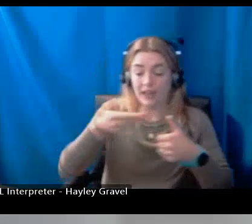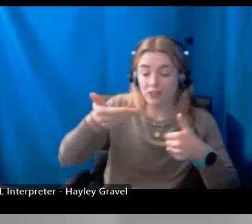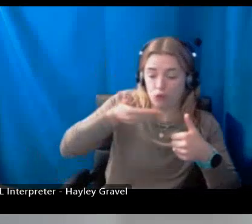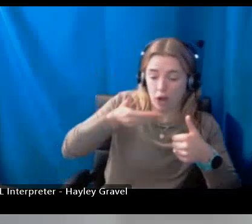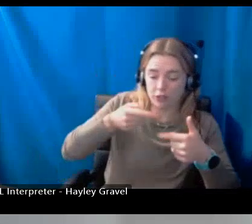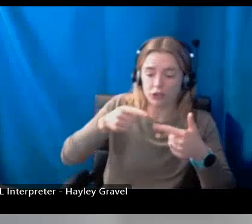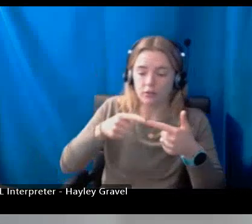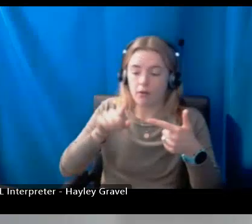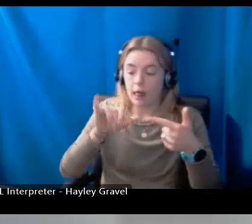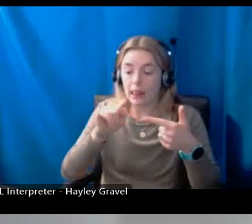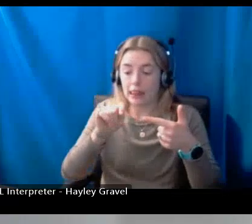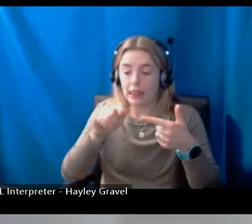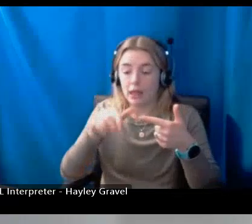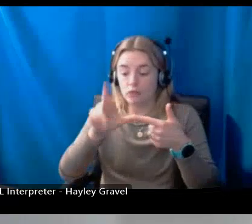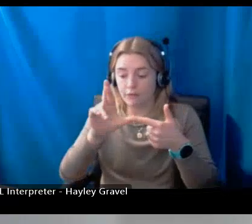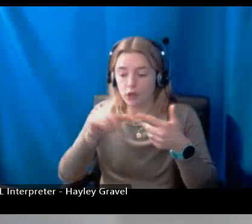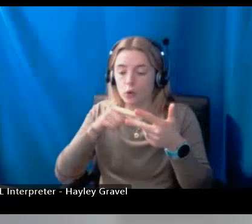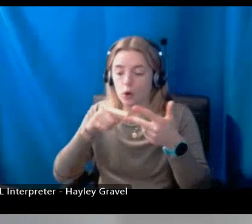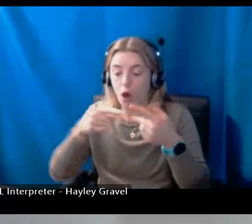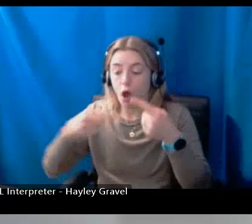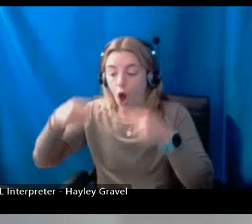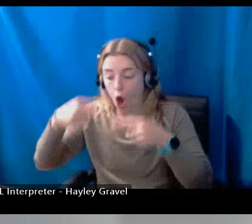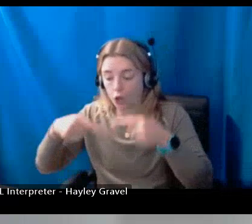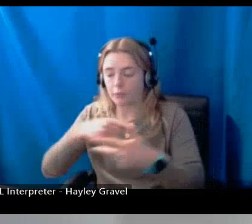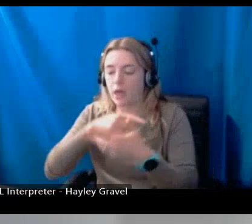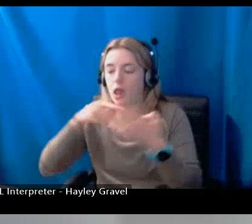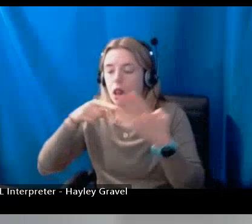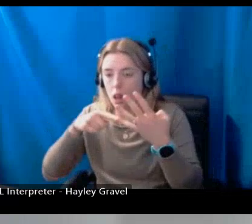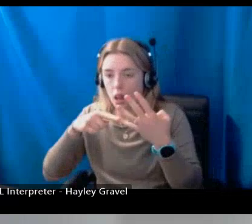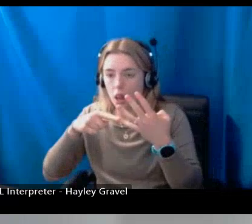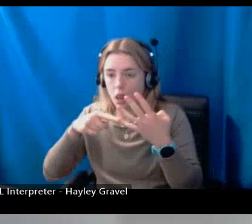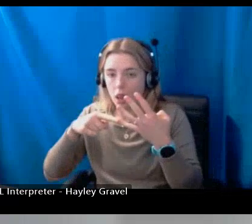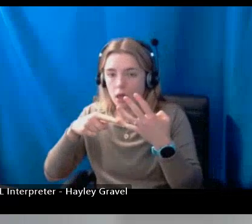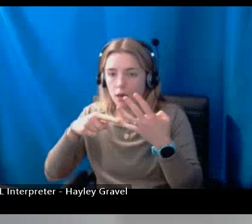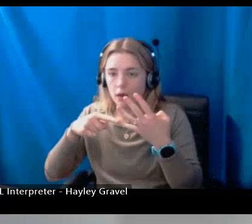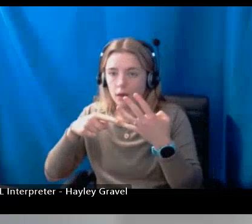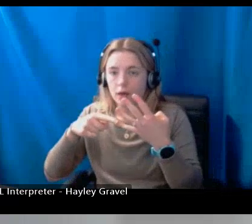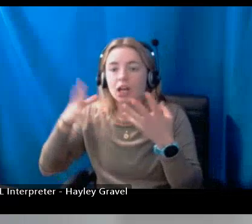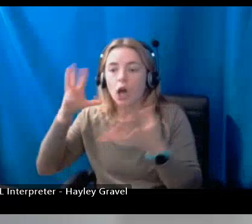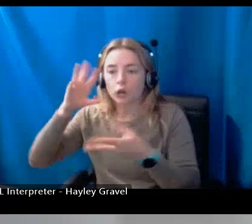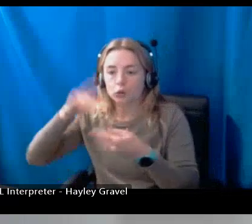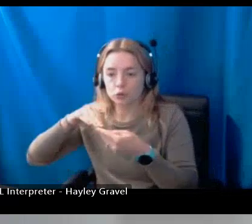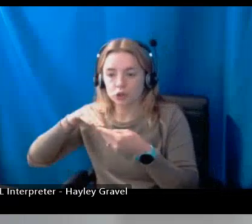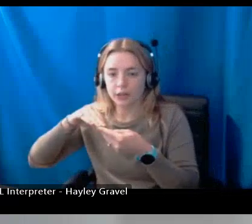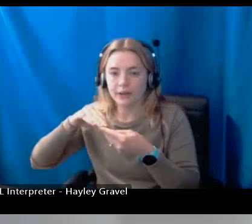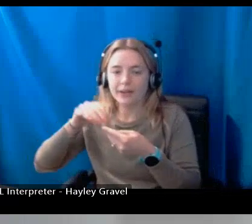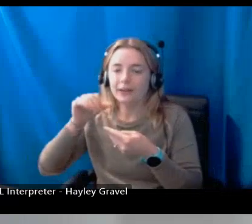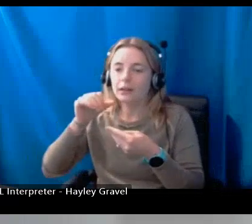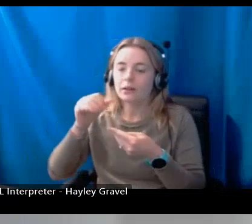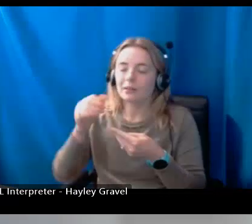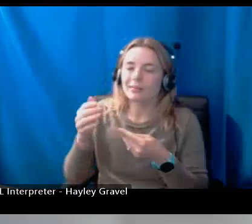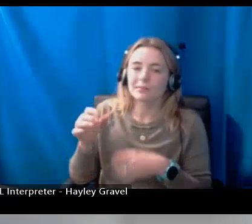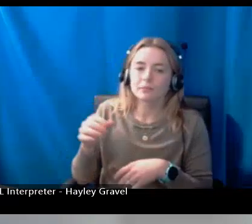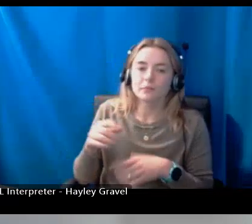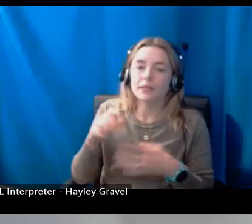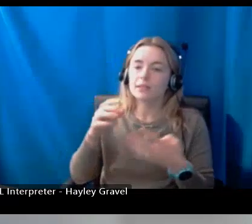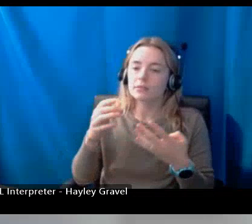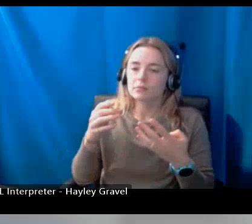review here, argument here. It's not going to be like what we've been writing before. It's going to be very